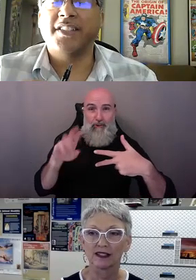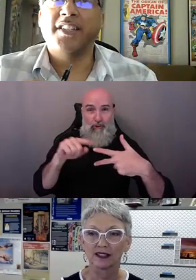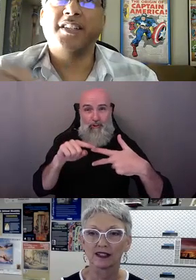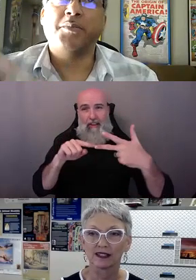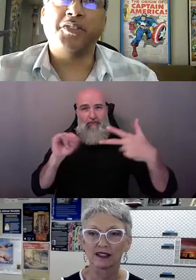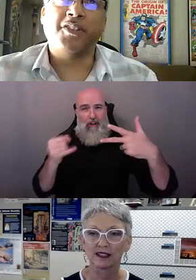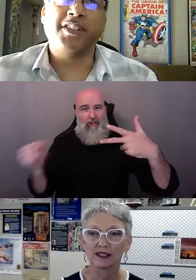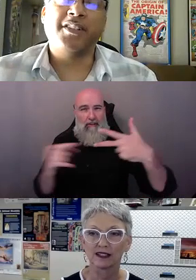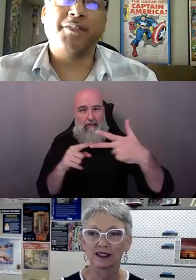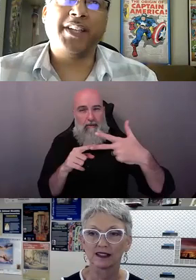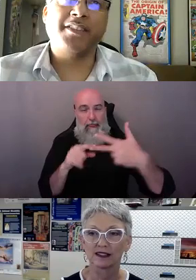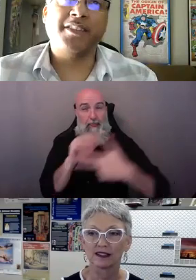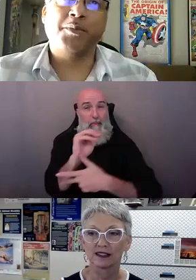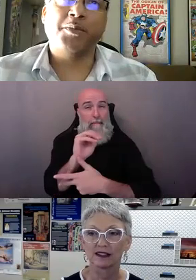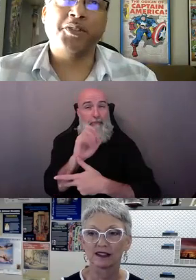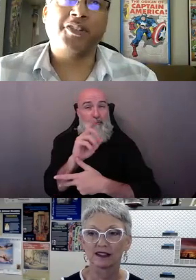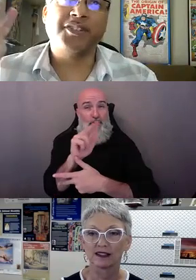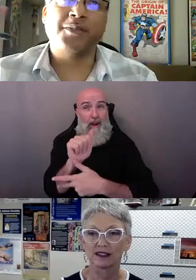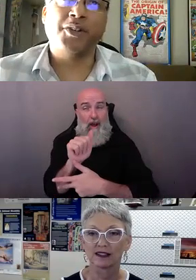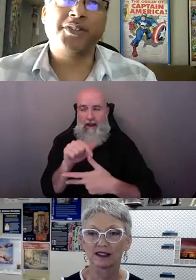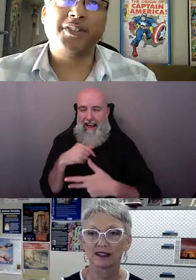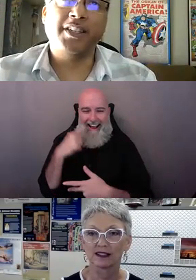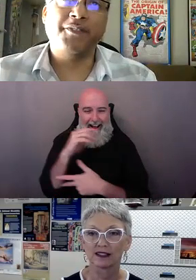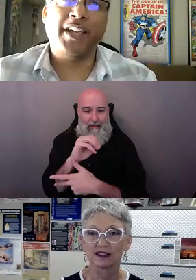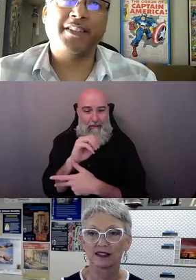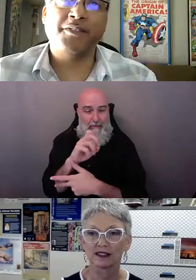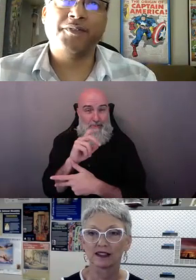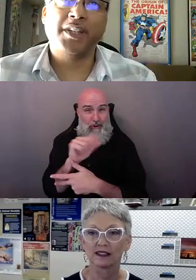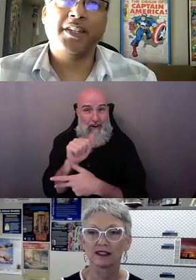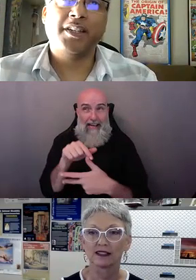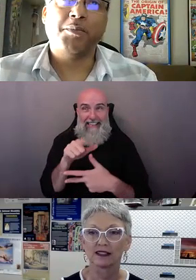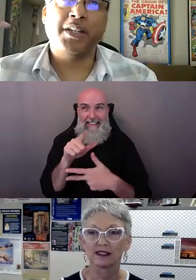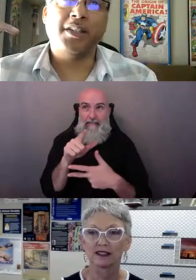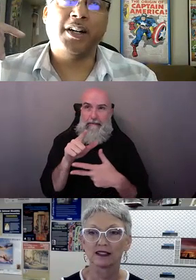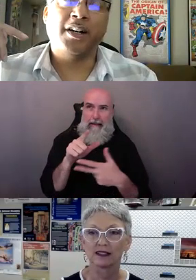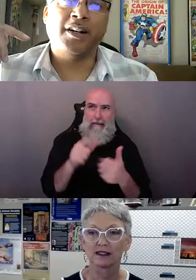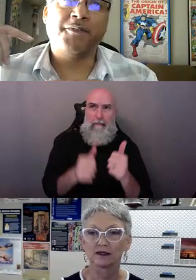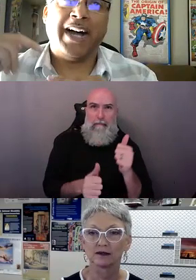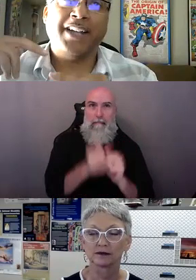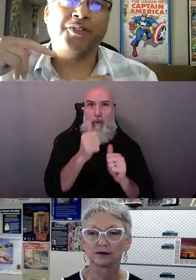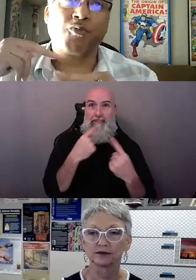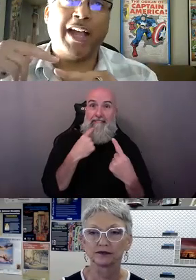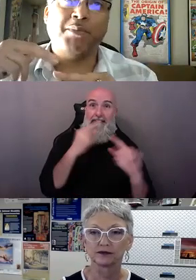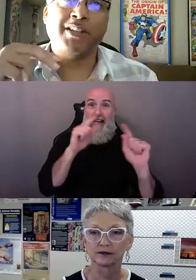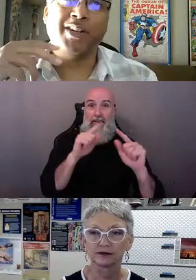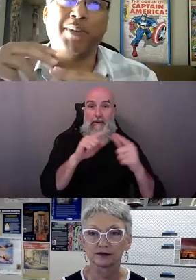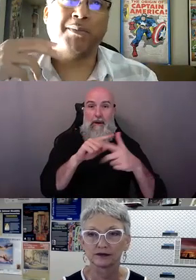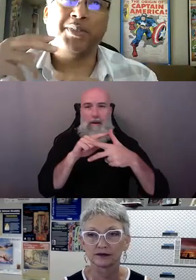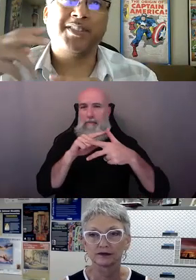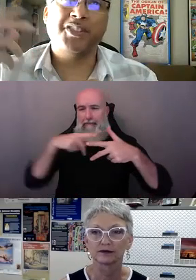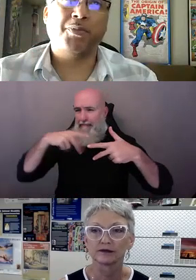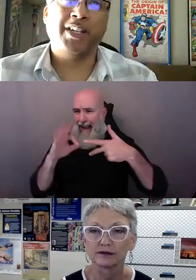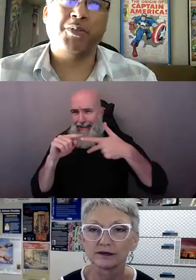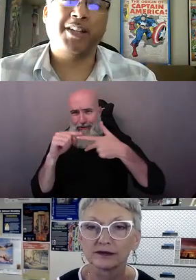Johnson. Moderna, I forget the number. Moderna is the most effective, but Pfizer is right below it